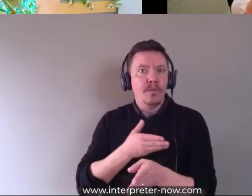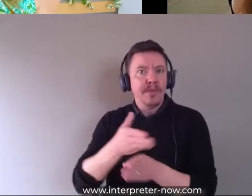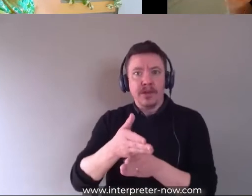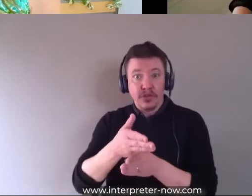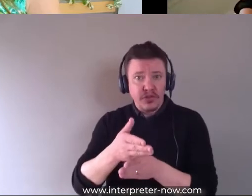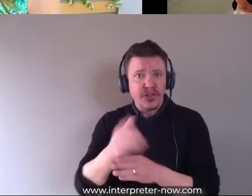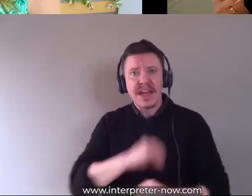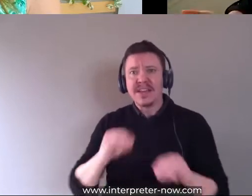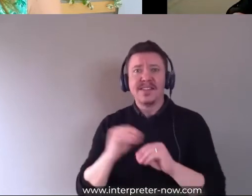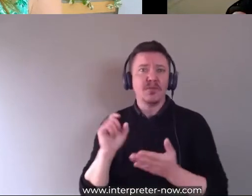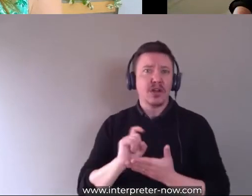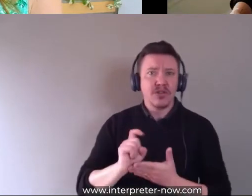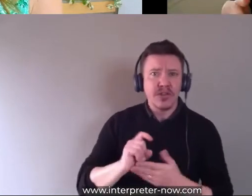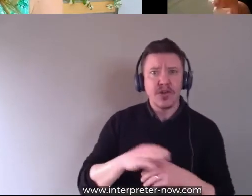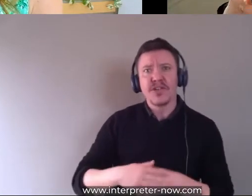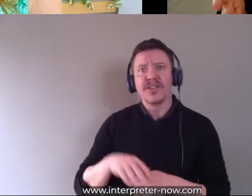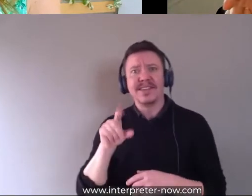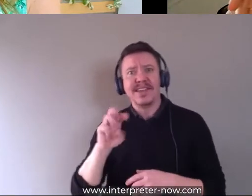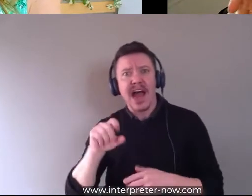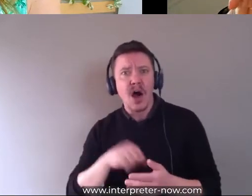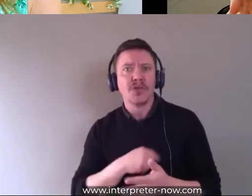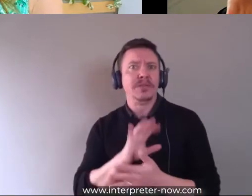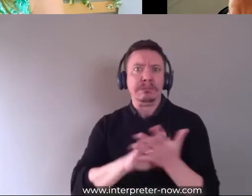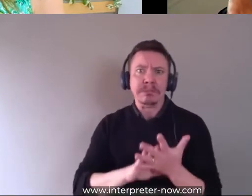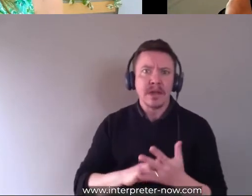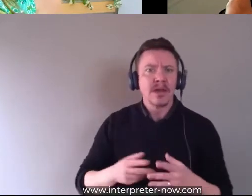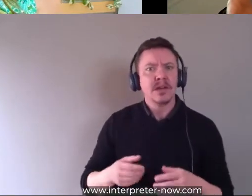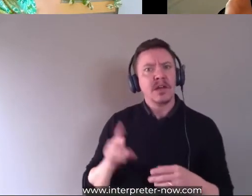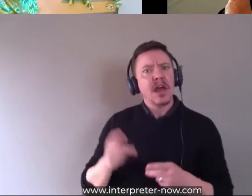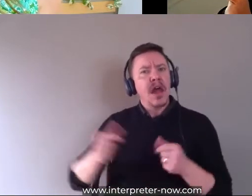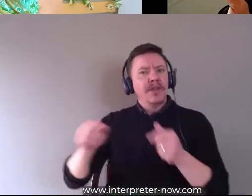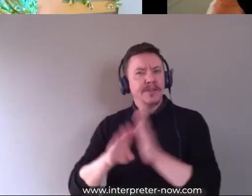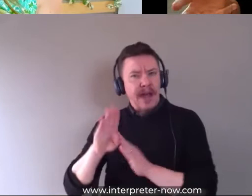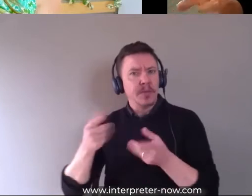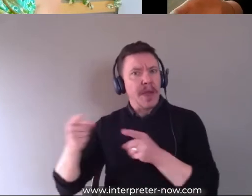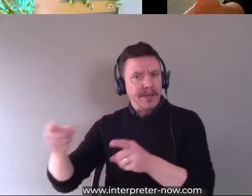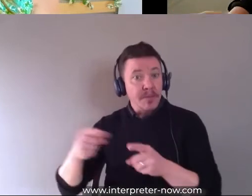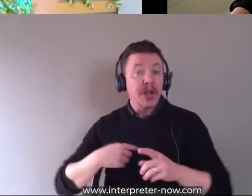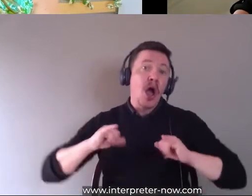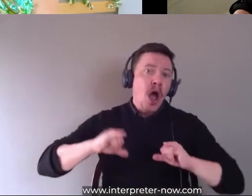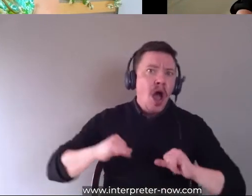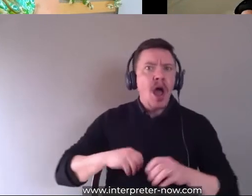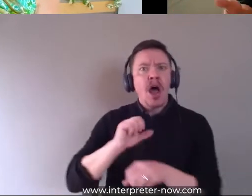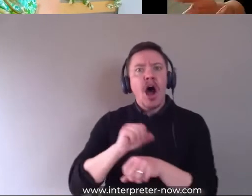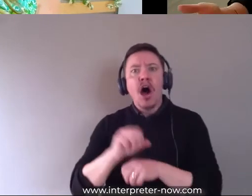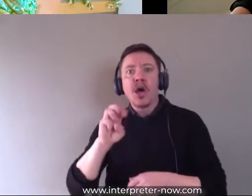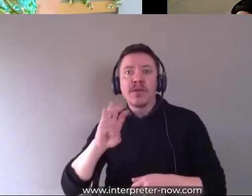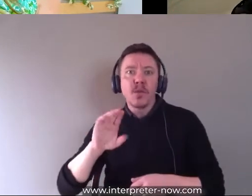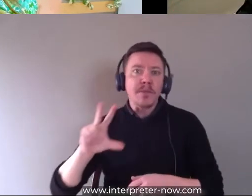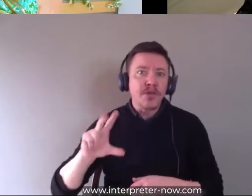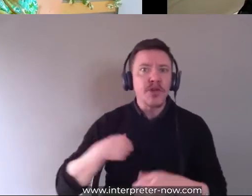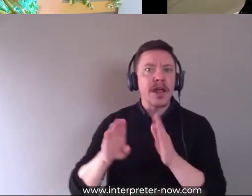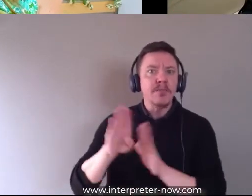than cryptocurrency, NFTs, DAOs, like all of this. That's the fast build that you're talking about, what's happening. You know, I work for a Web3 company. I'm building something